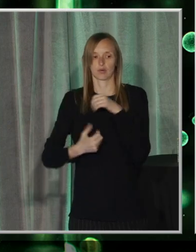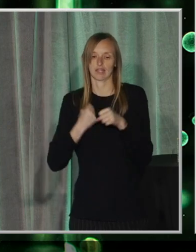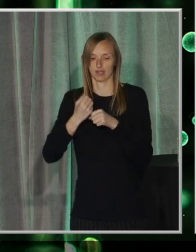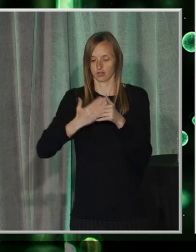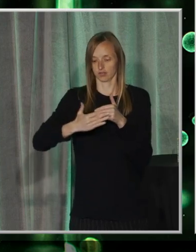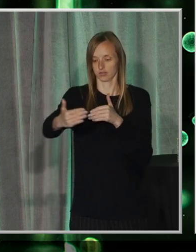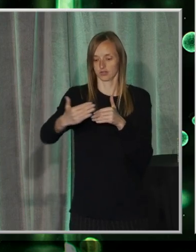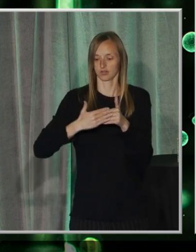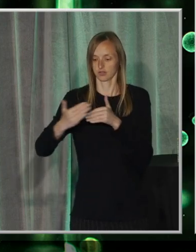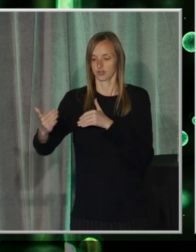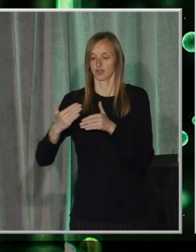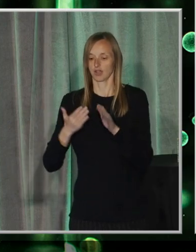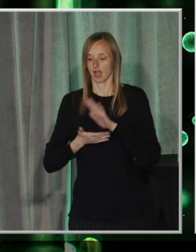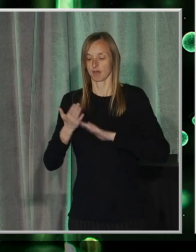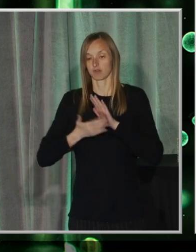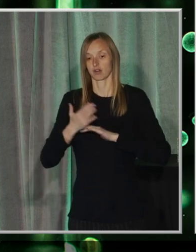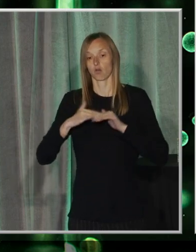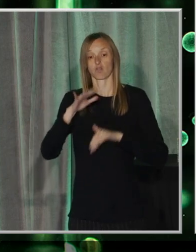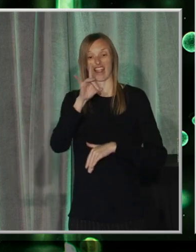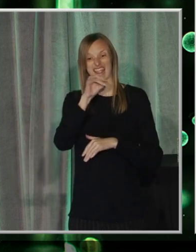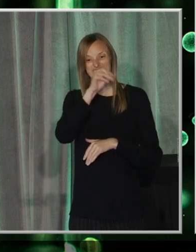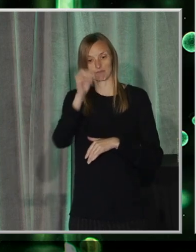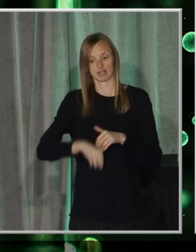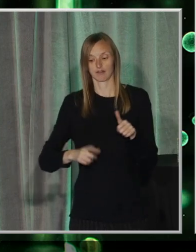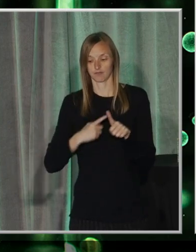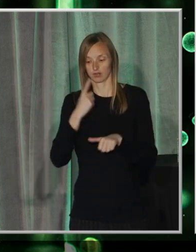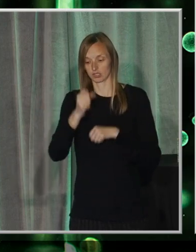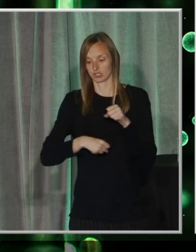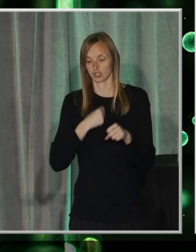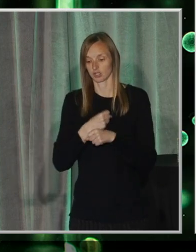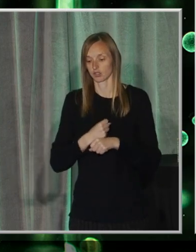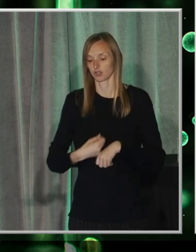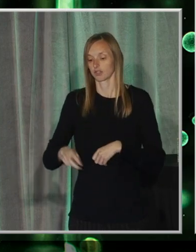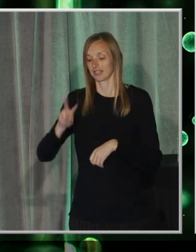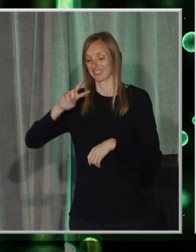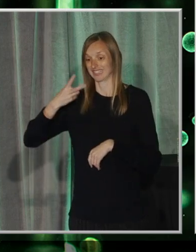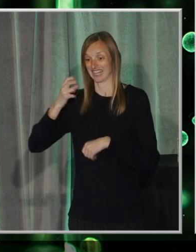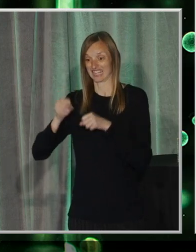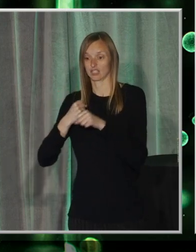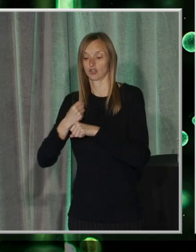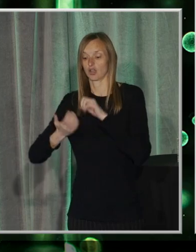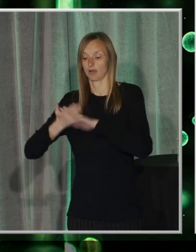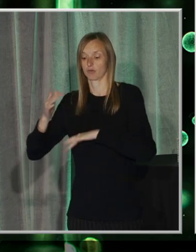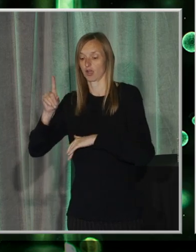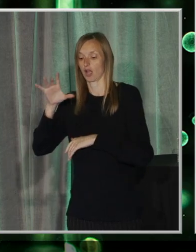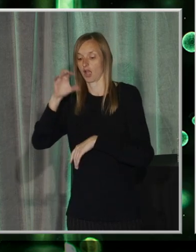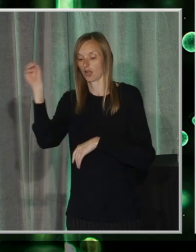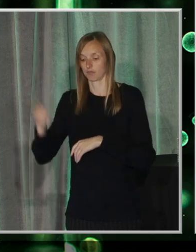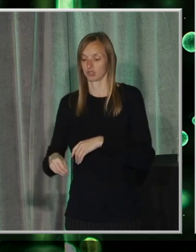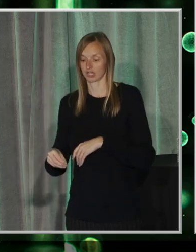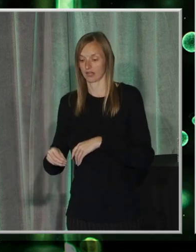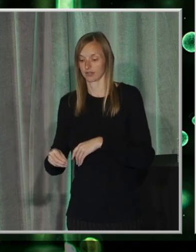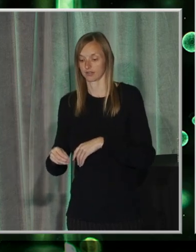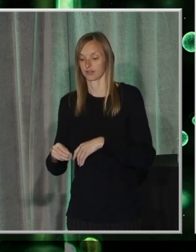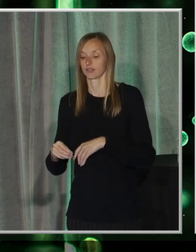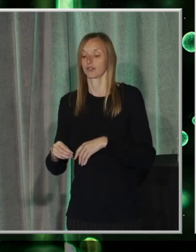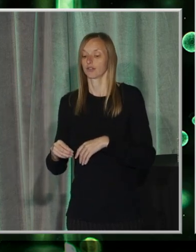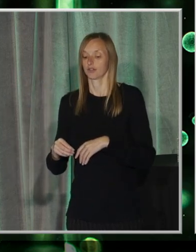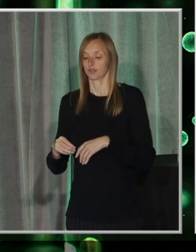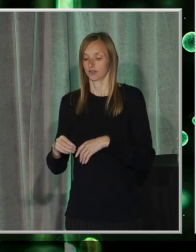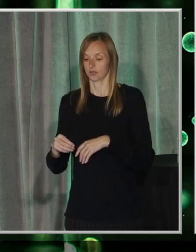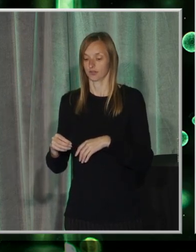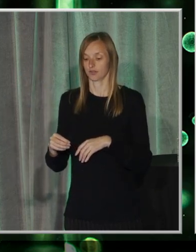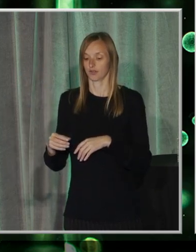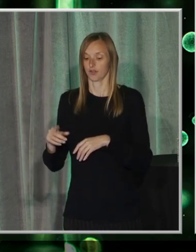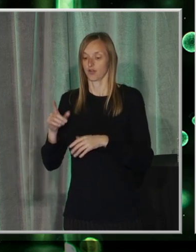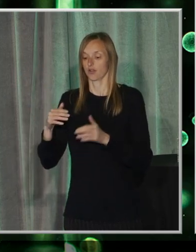over 80% for the second will be 100%. We will be able to reach 2,000